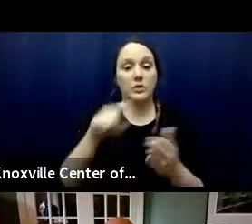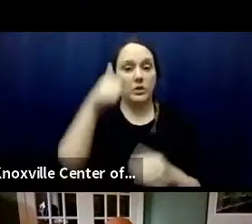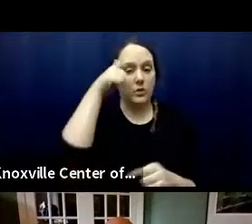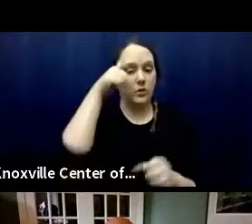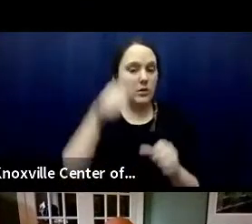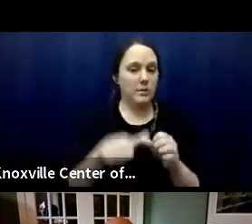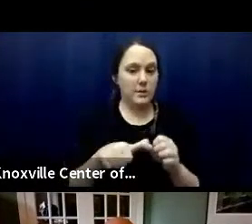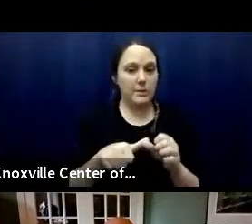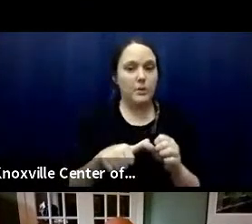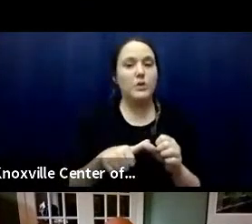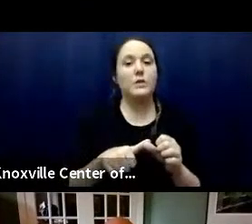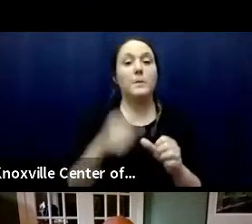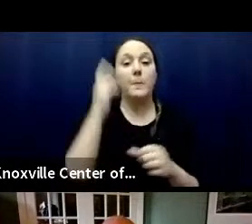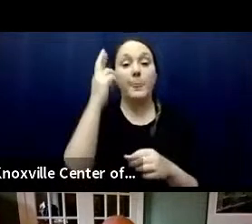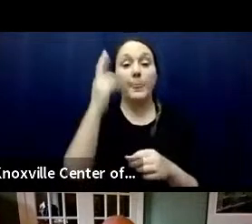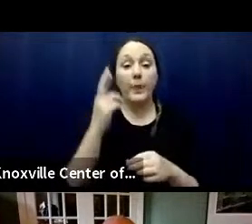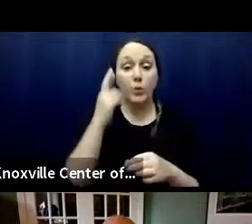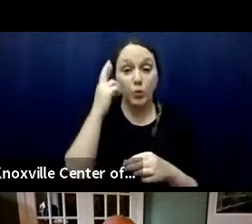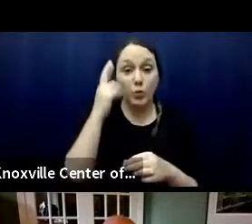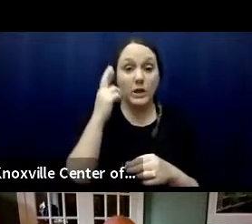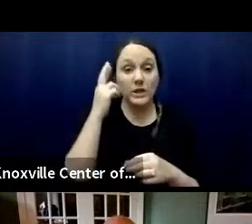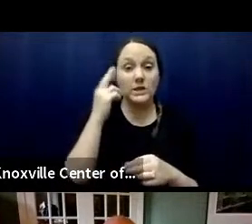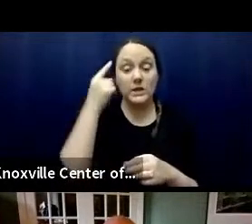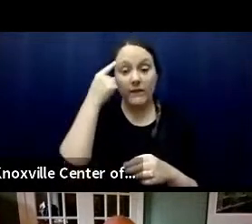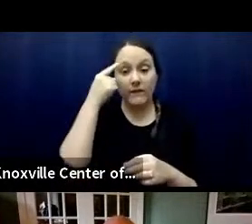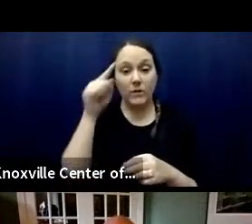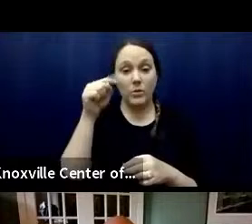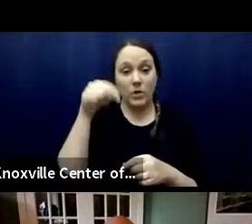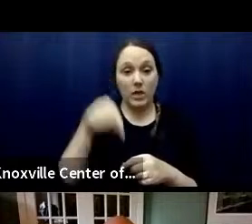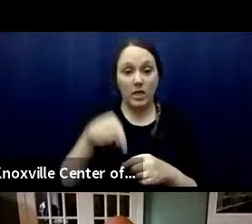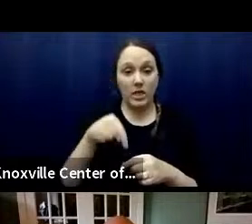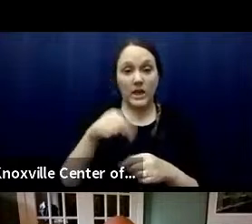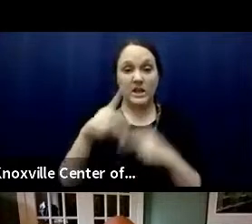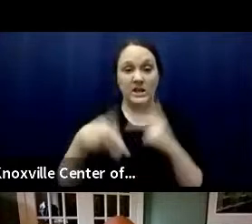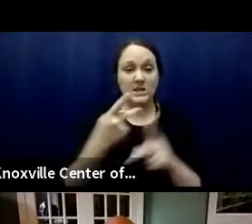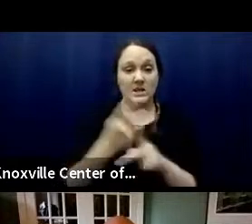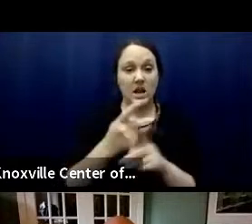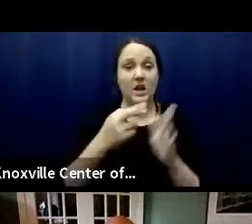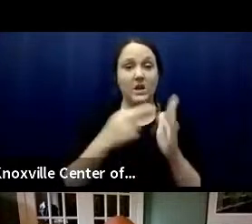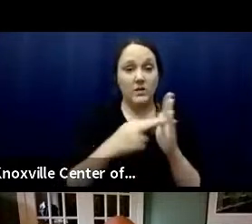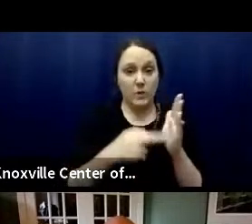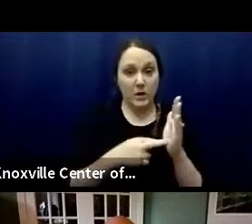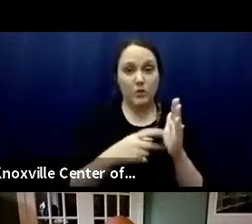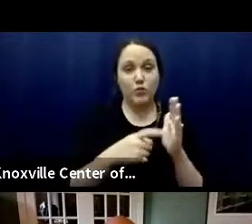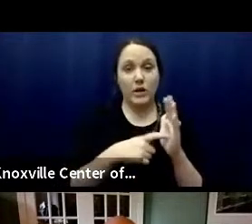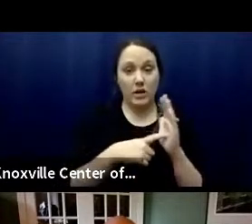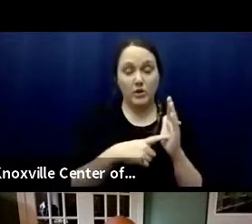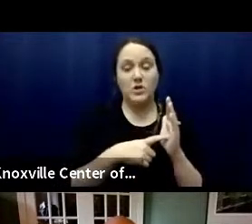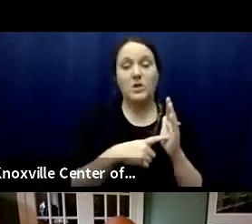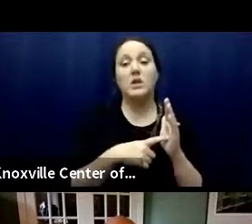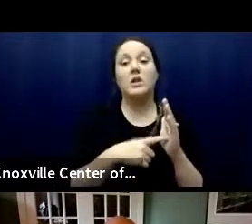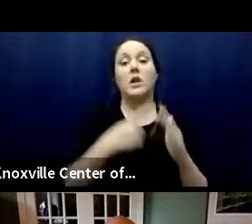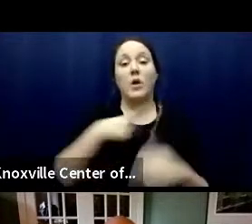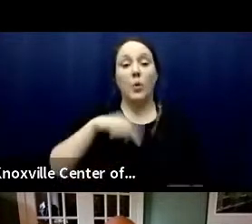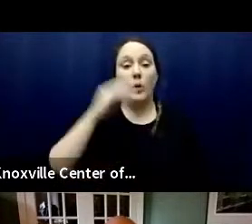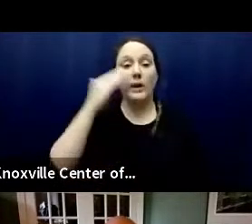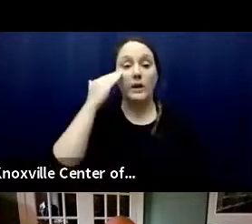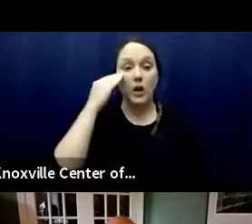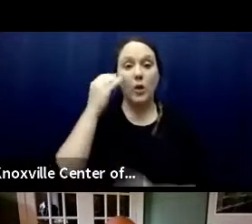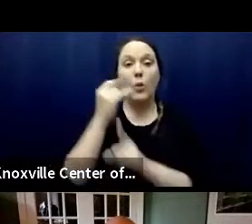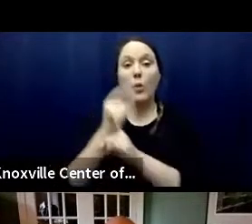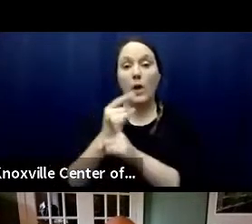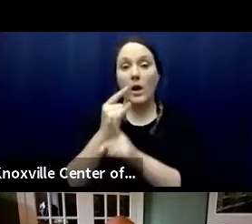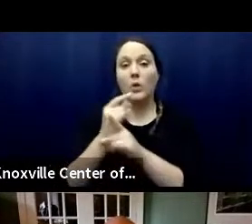that the reasoning behind this type of regulation is that we know alcohol